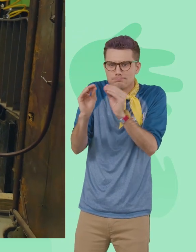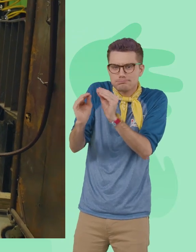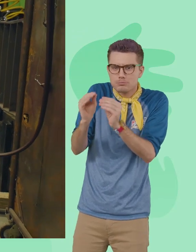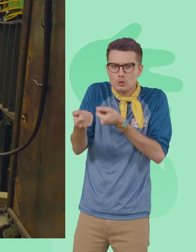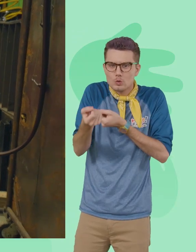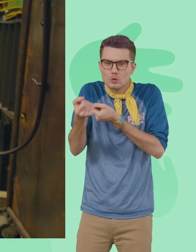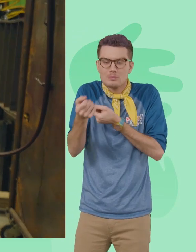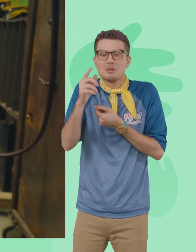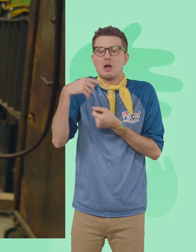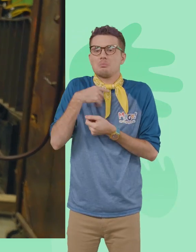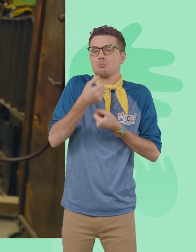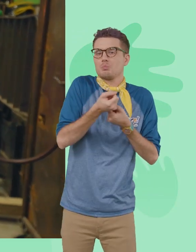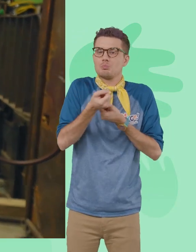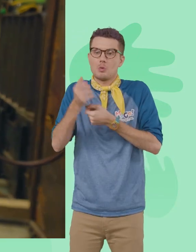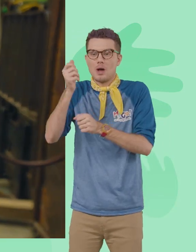going to put a stamp on it.